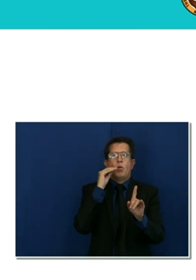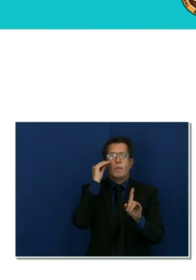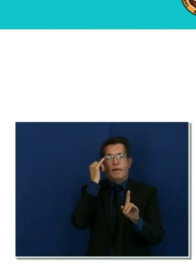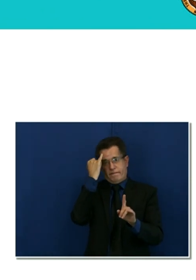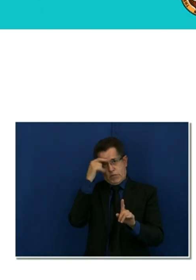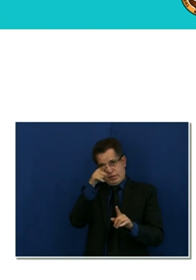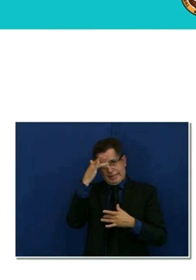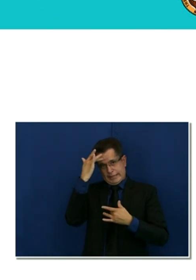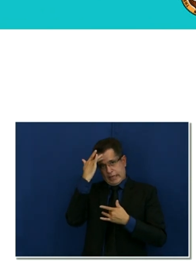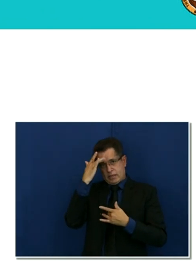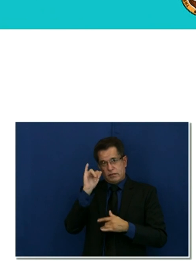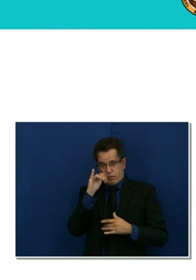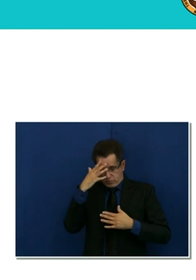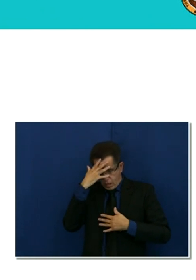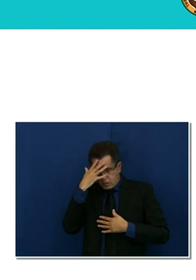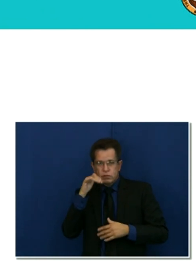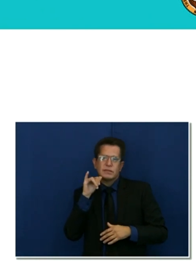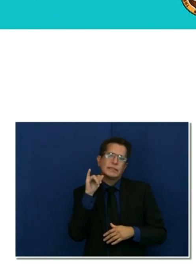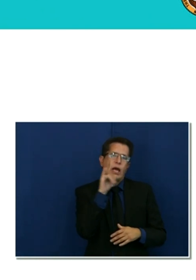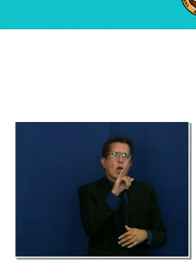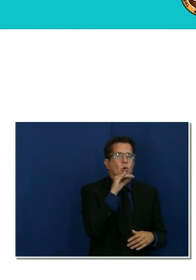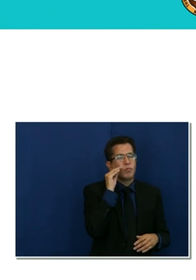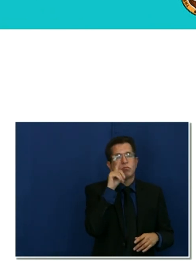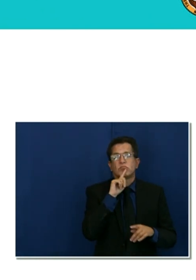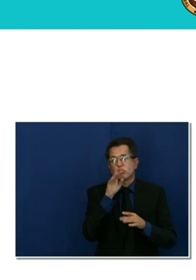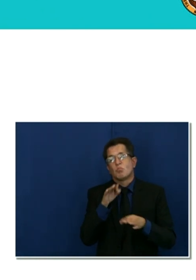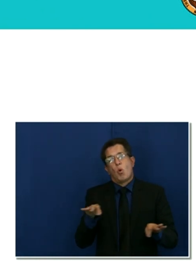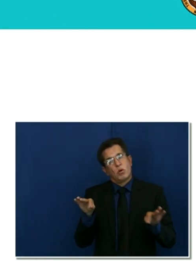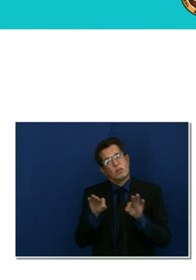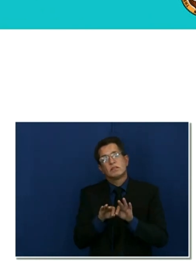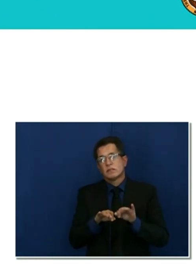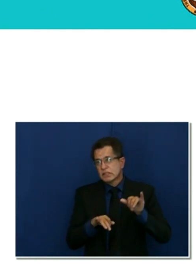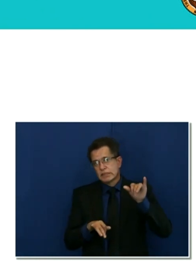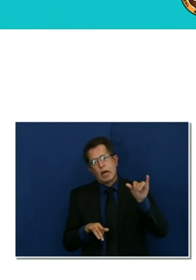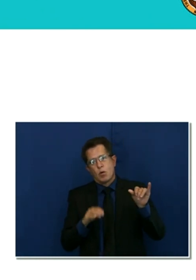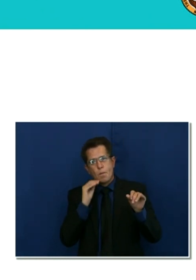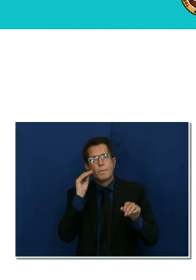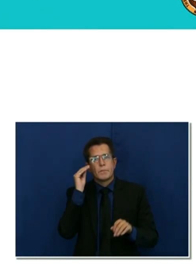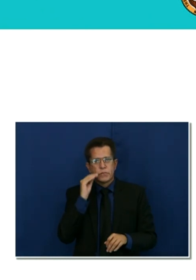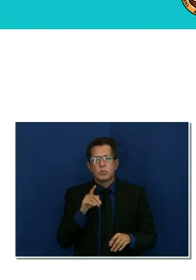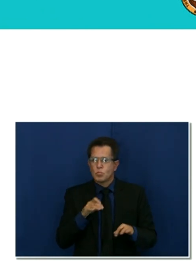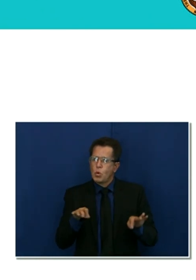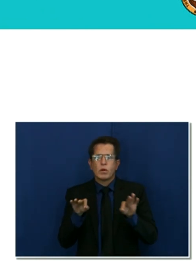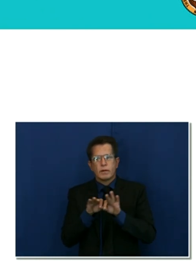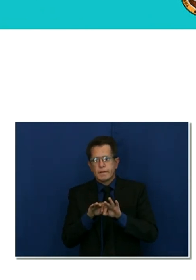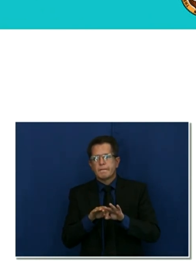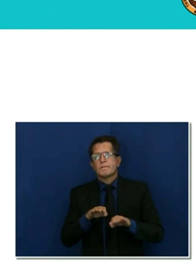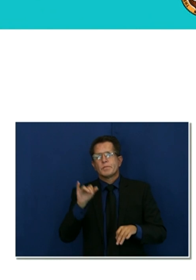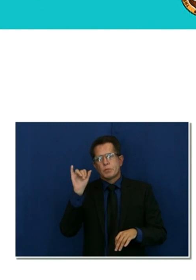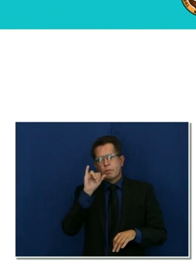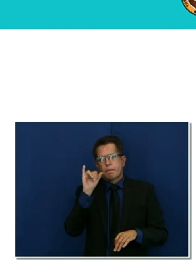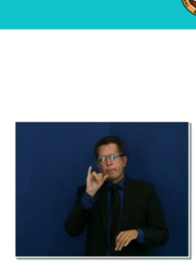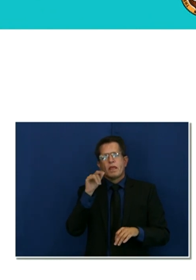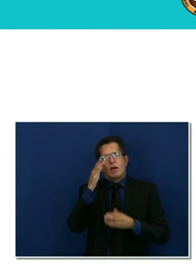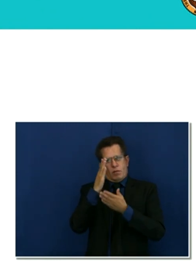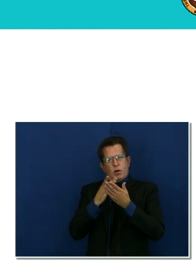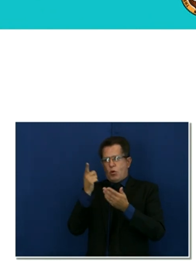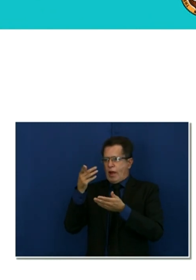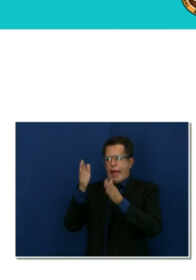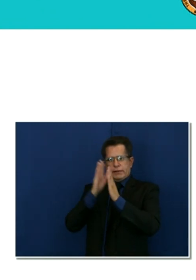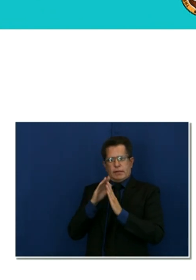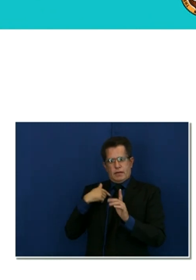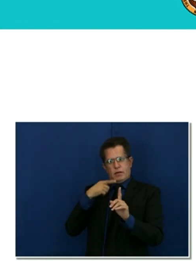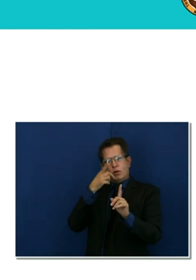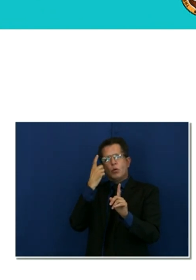have symptoms. Now, I also want to say that we are commonly asked if there is a specific sector responsible for the